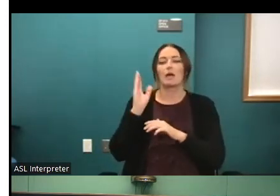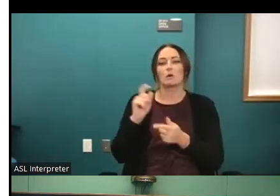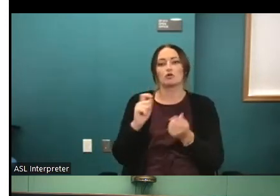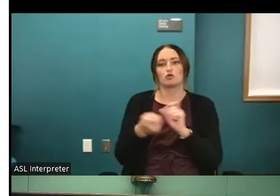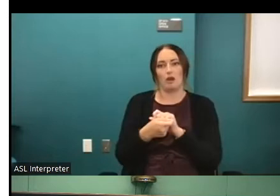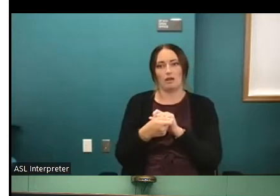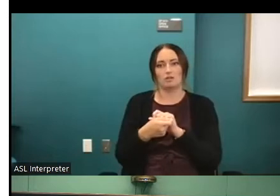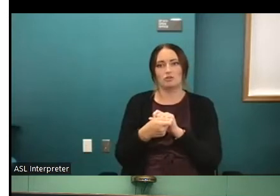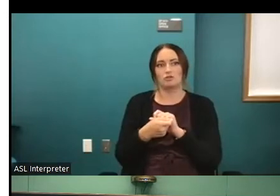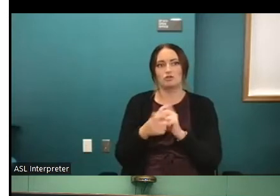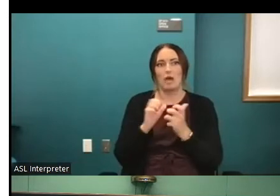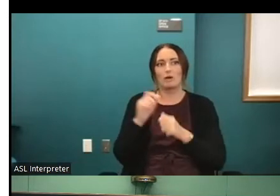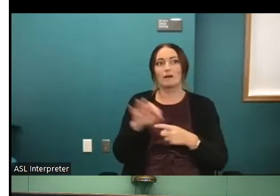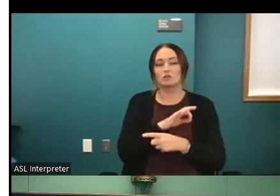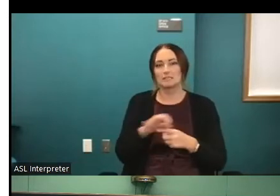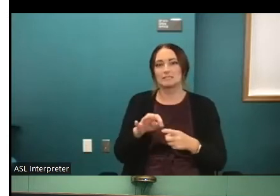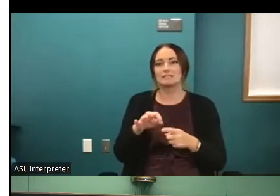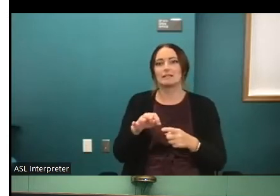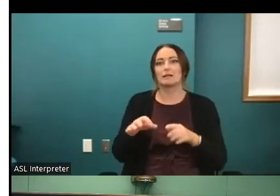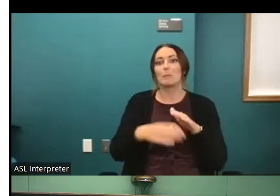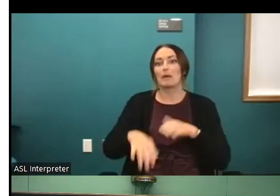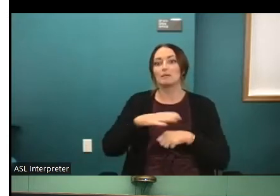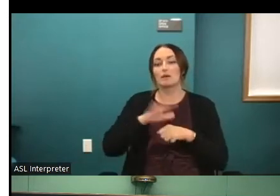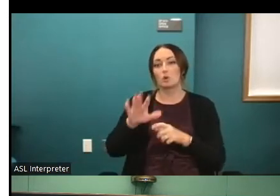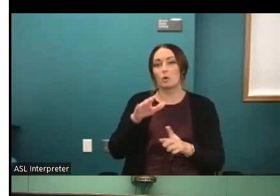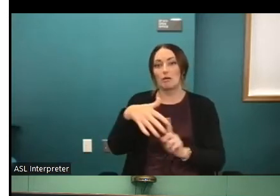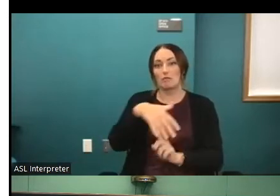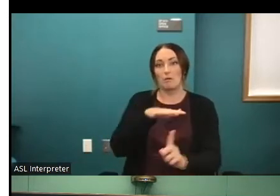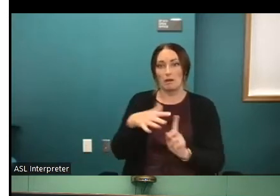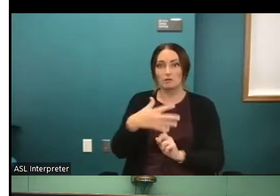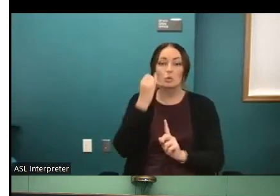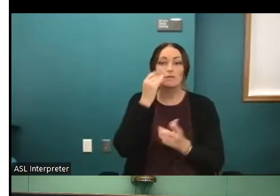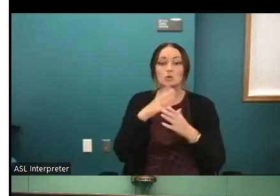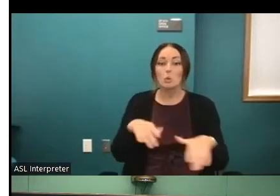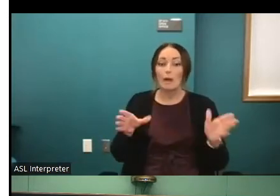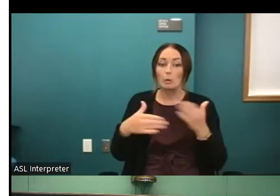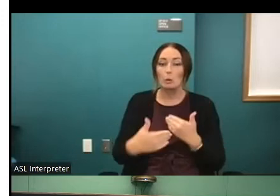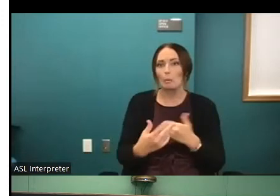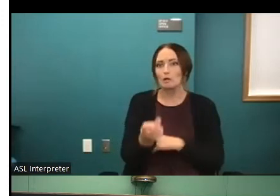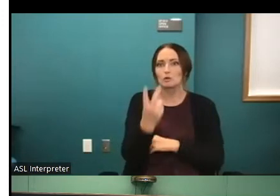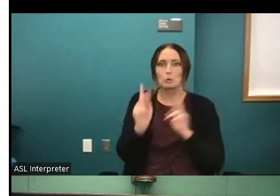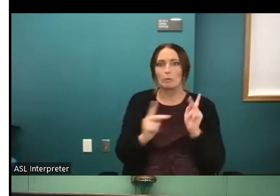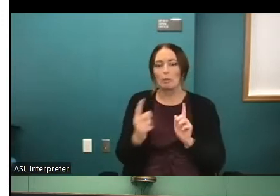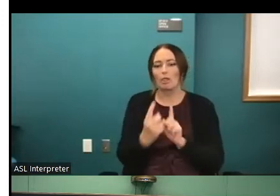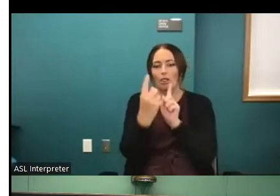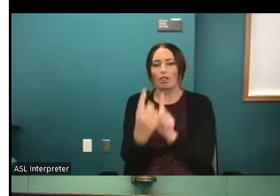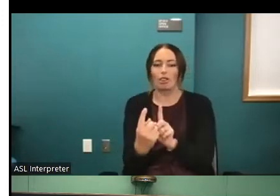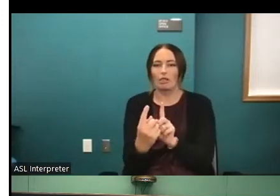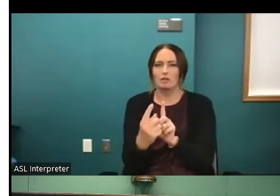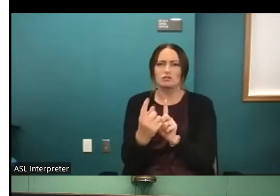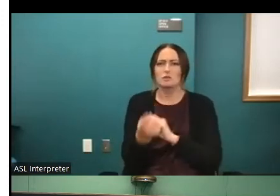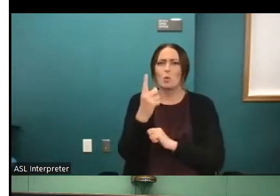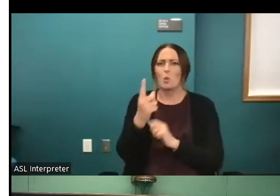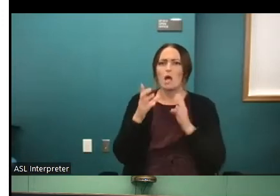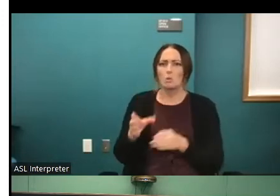does based on the environment that it's in. So in a quiet room, if it's just like you and one other person, it's basically going to be in an omnidirectional mode. It's just going to